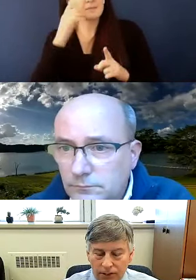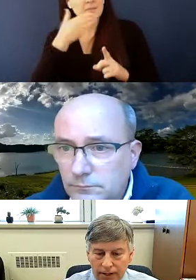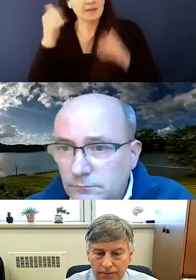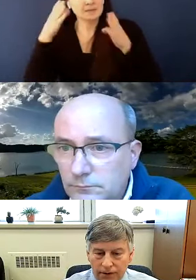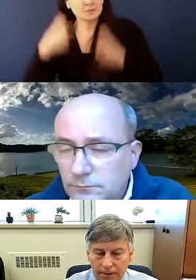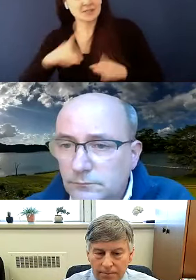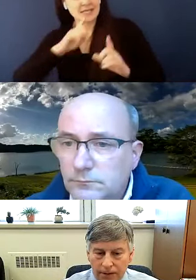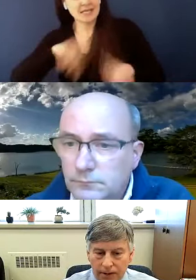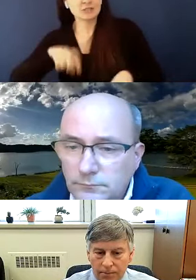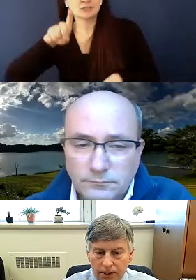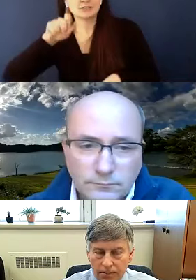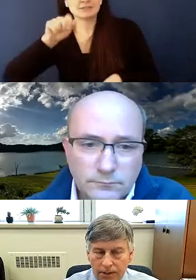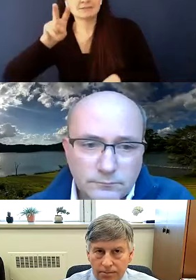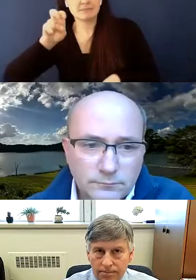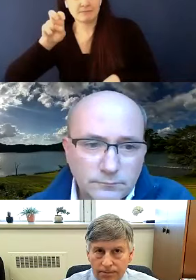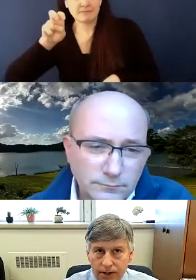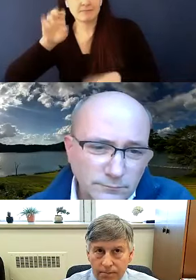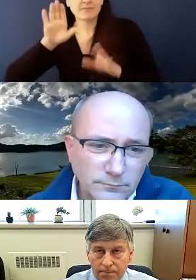to Dave. But